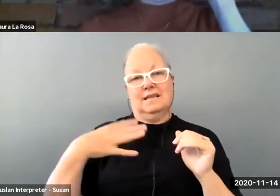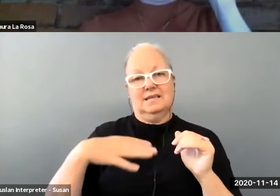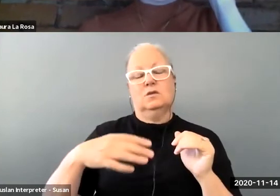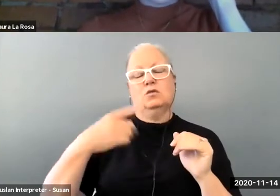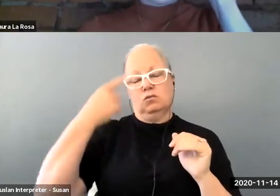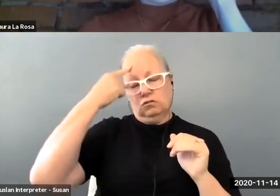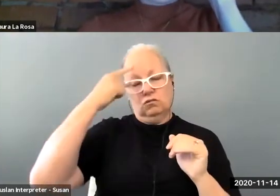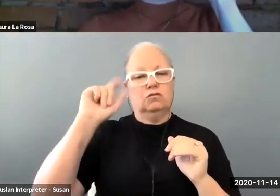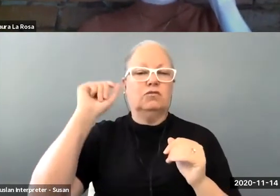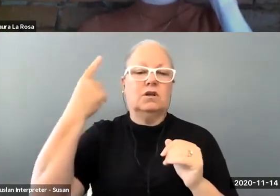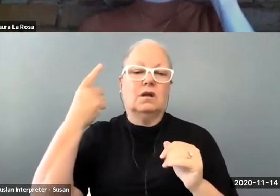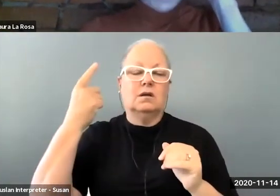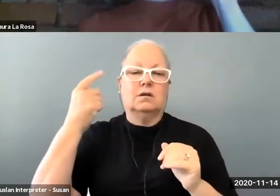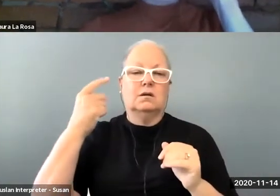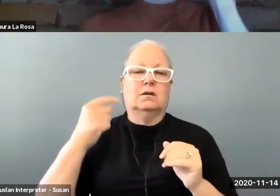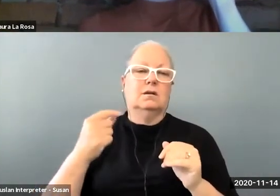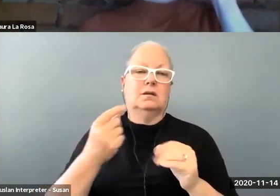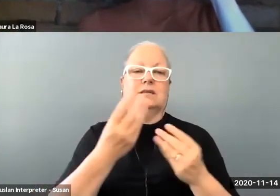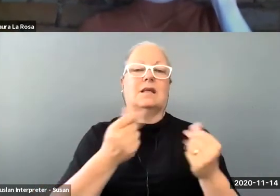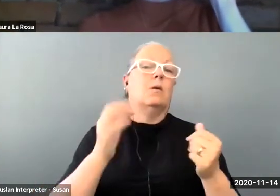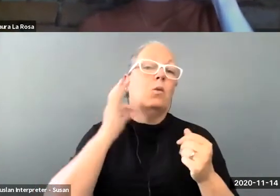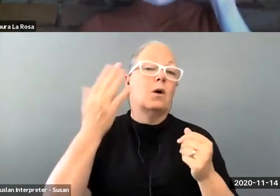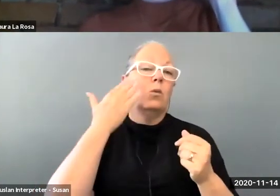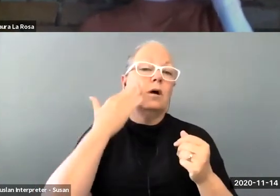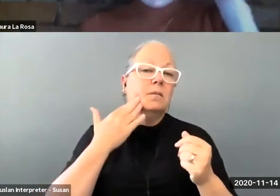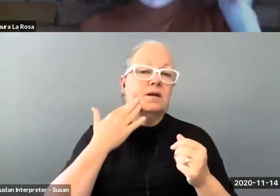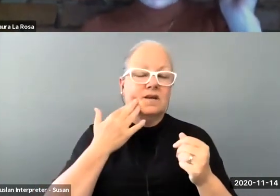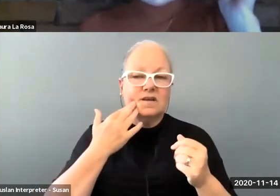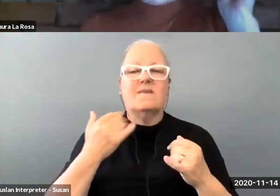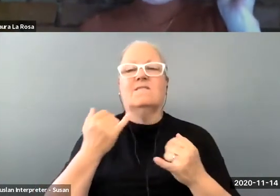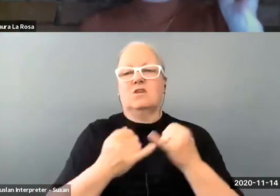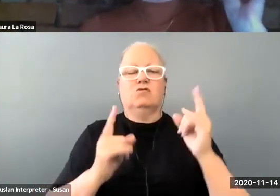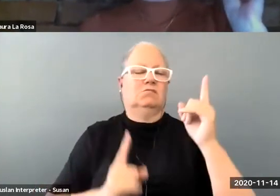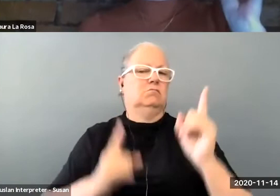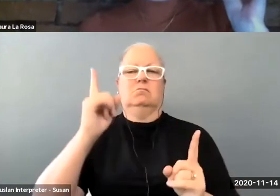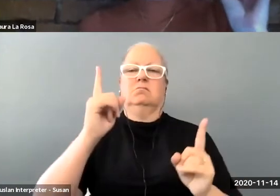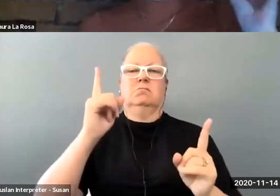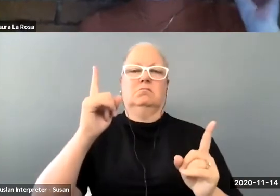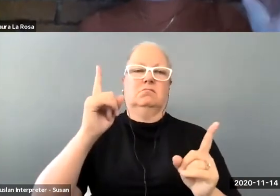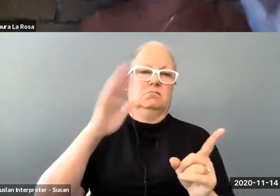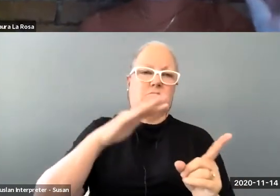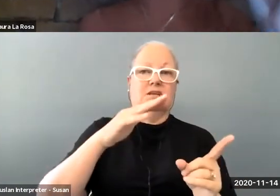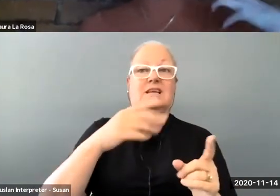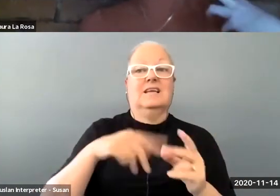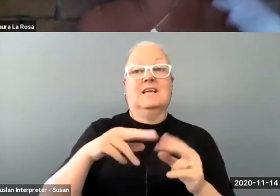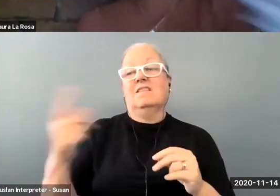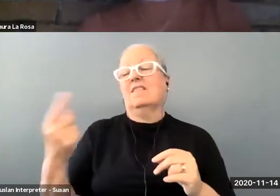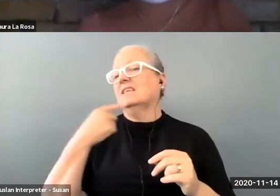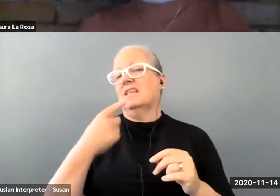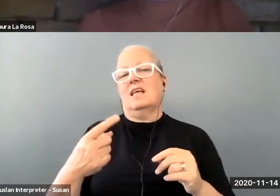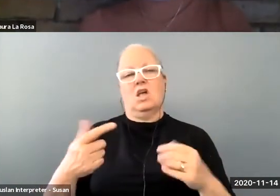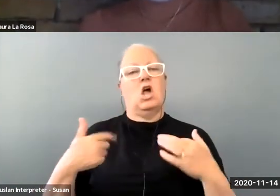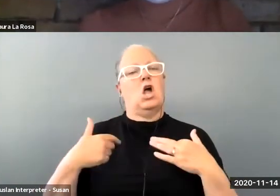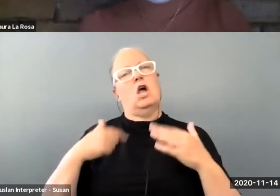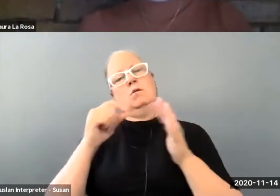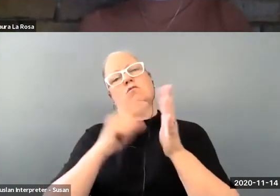that some white women are very patriarchal, even if they brand themselves as